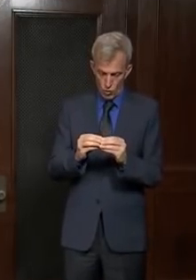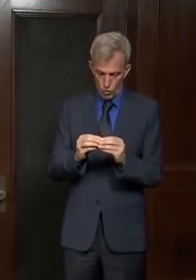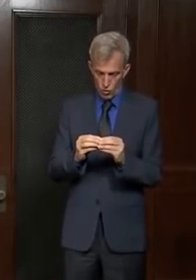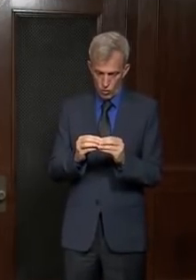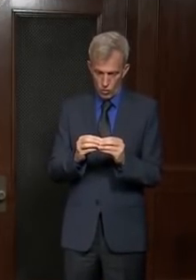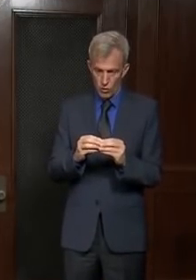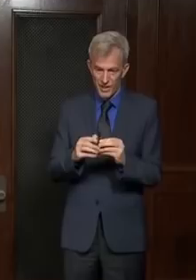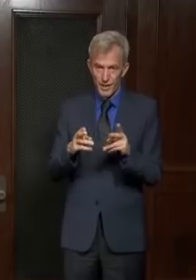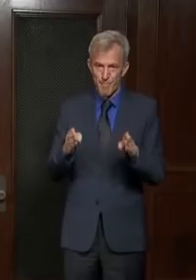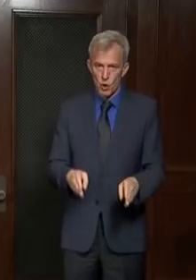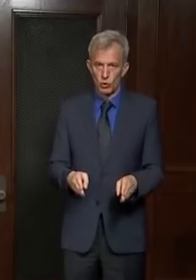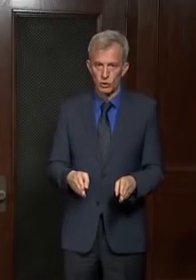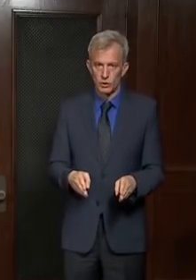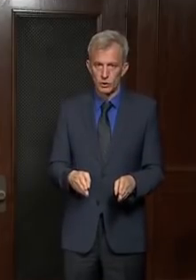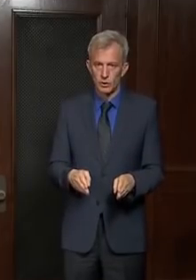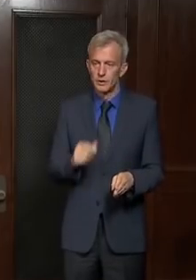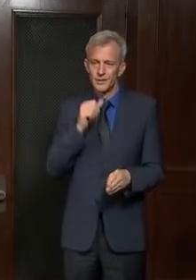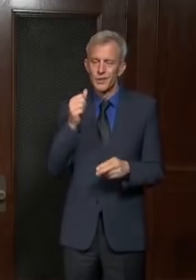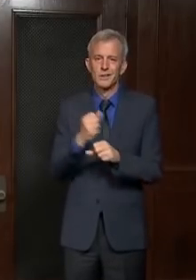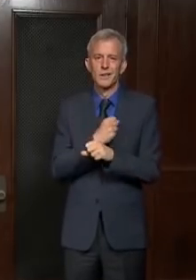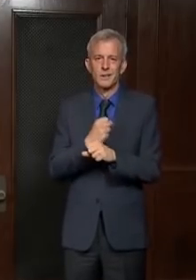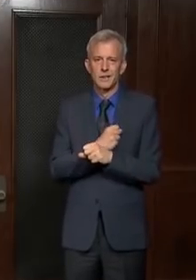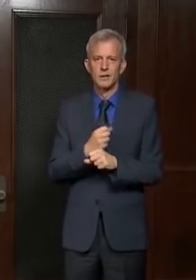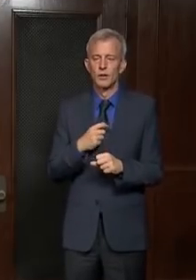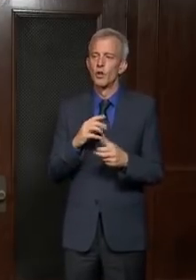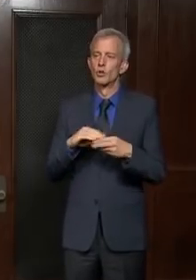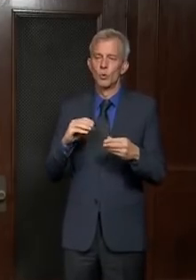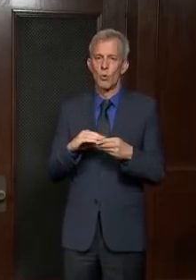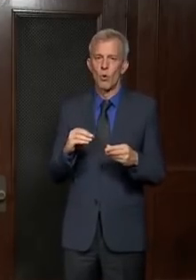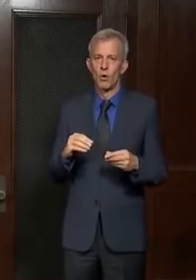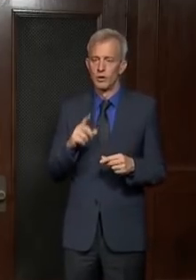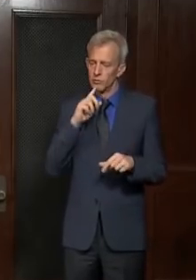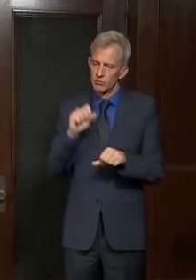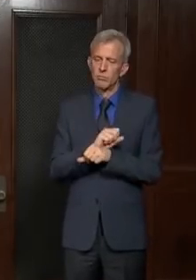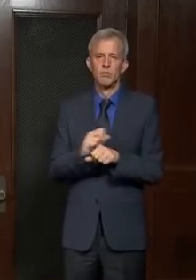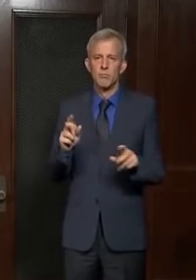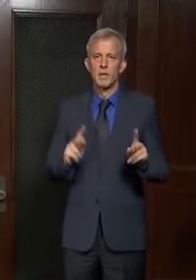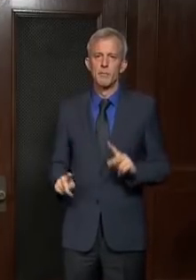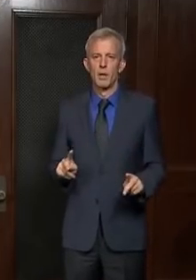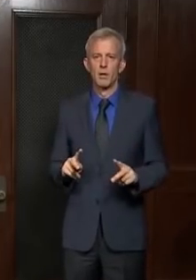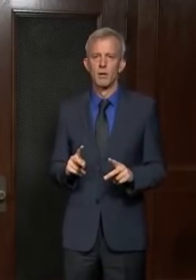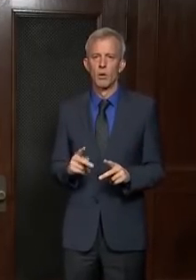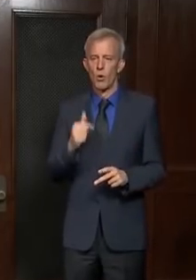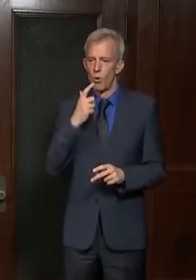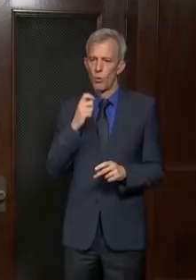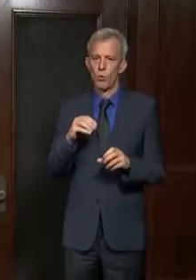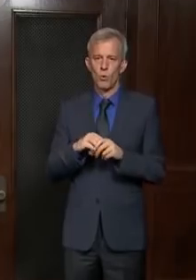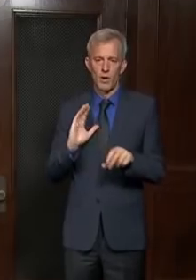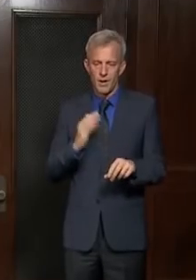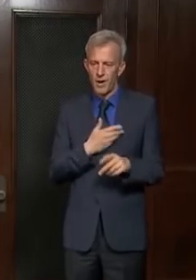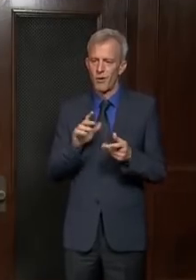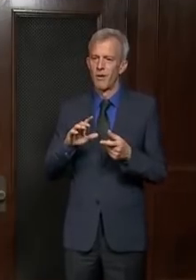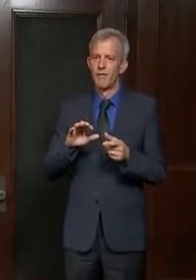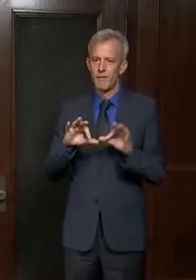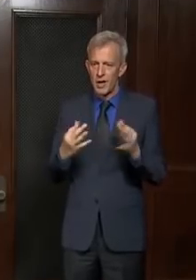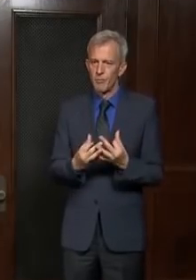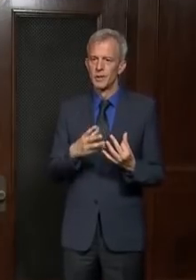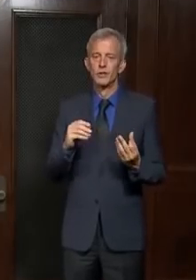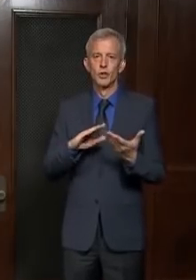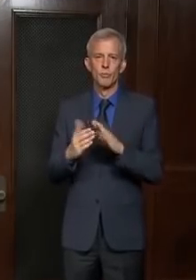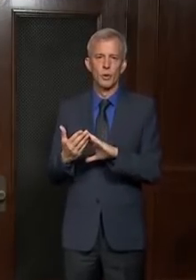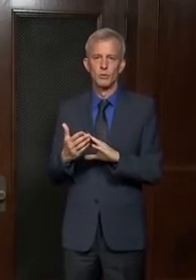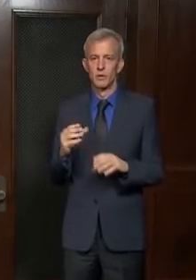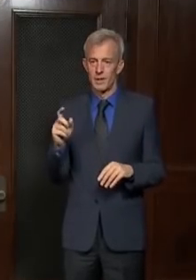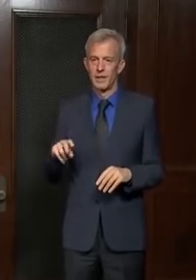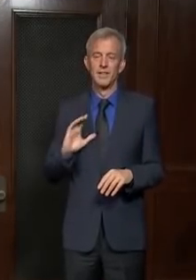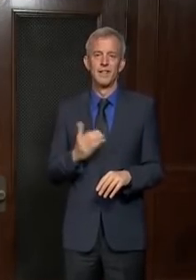These aren't statistics, these are stories, our flesh and blood, fellow human beings who are in our families and our communities, and they need